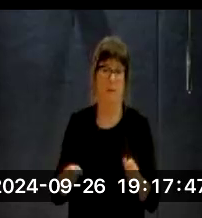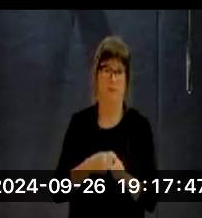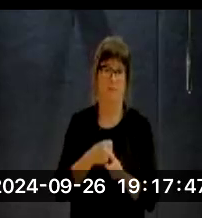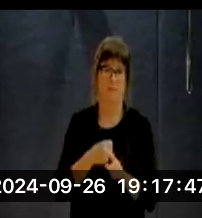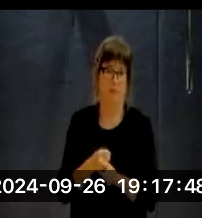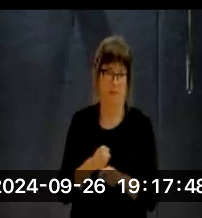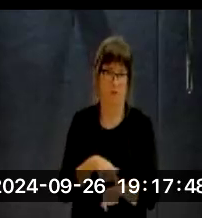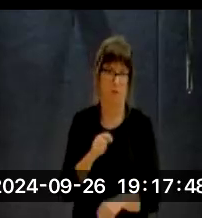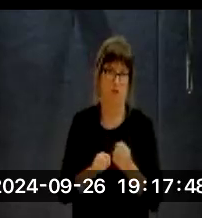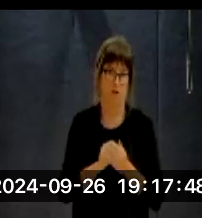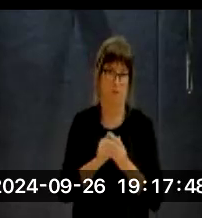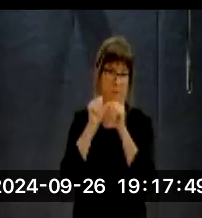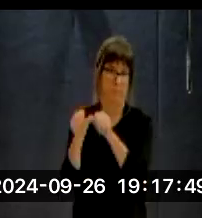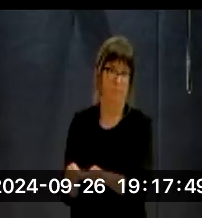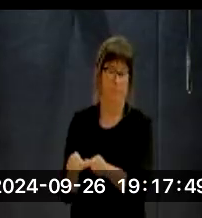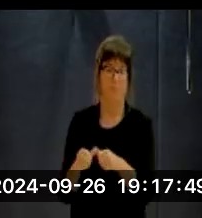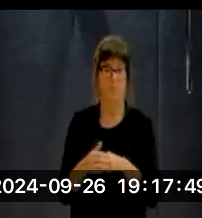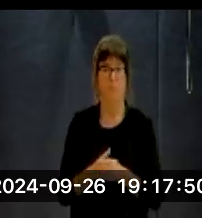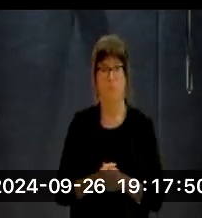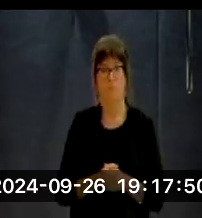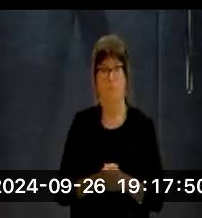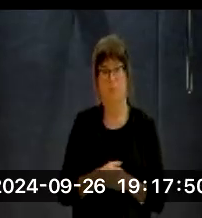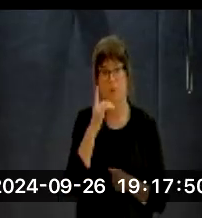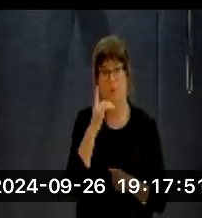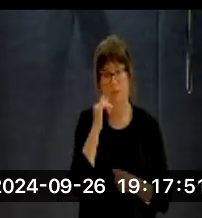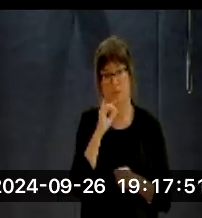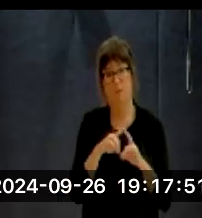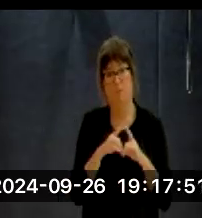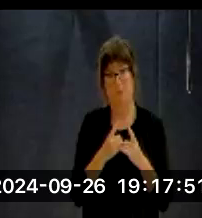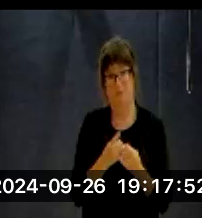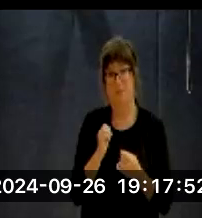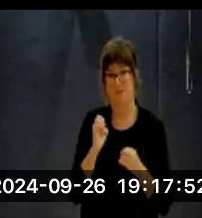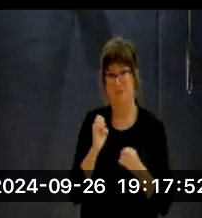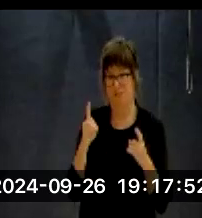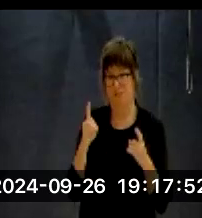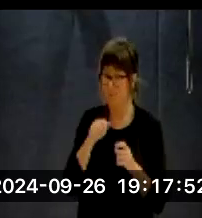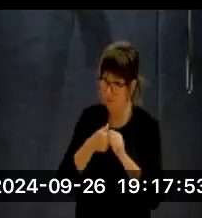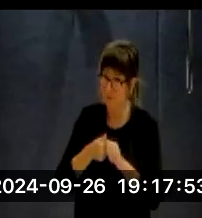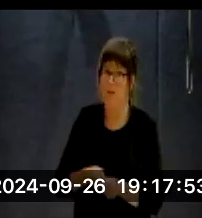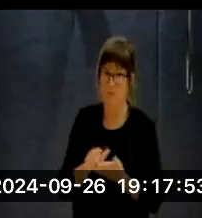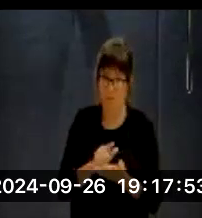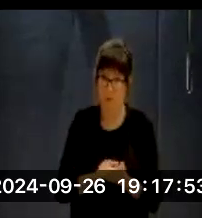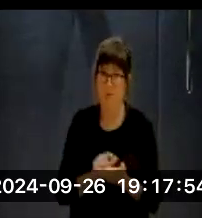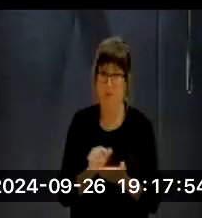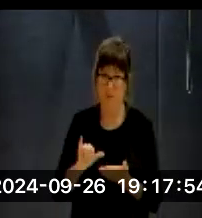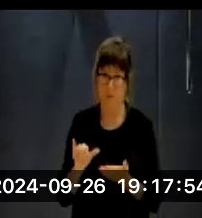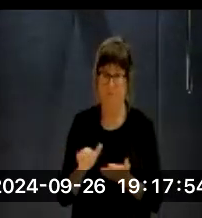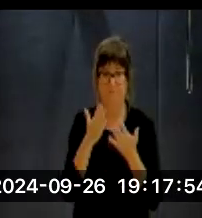effect. So the California Department of Education really has to follow the law as well. Thank